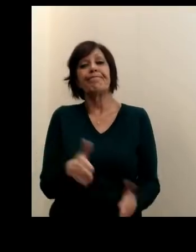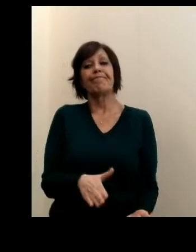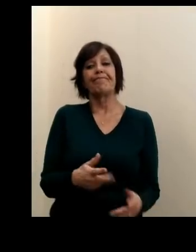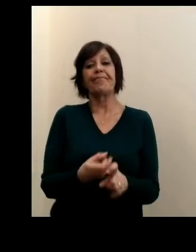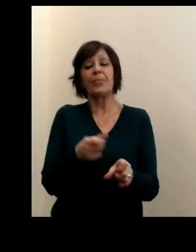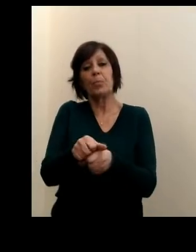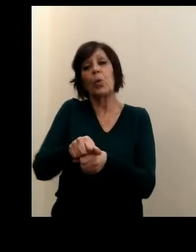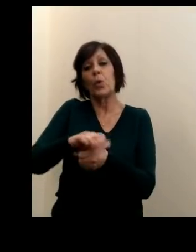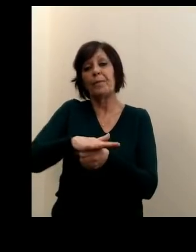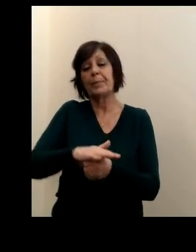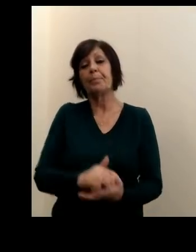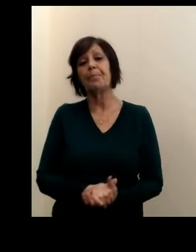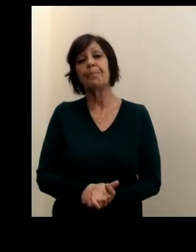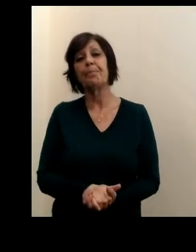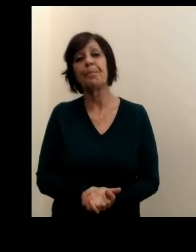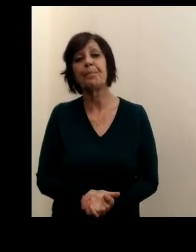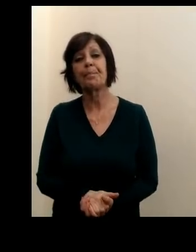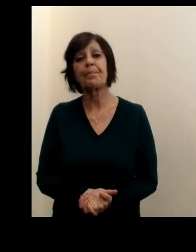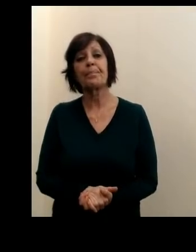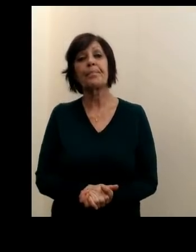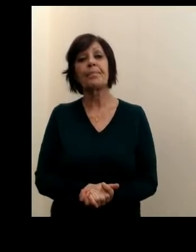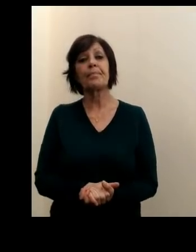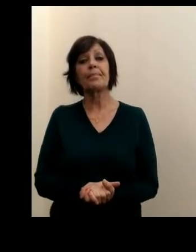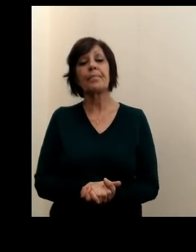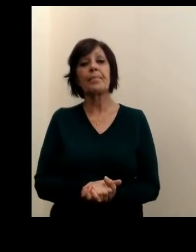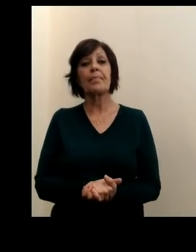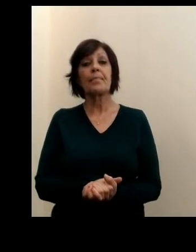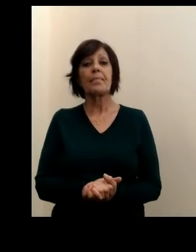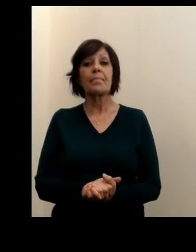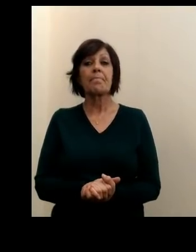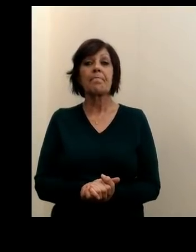from COVID-19 and continue to.